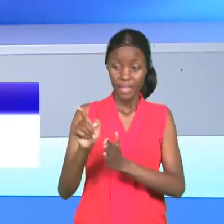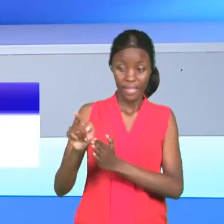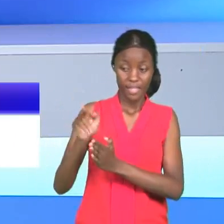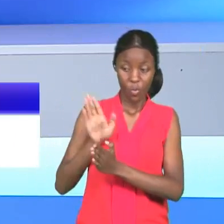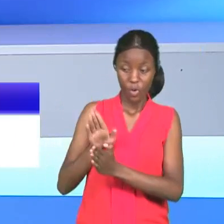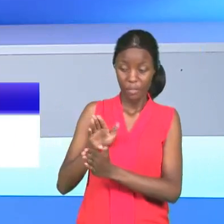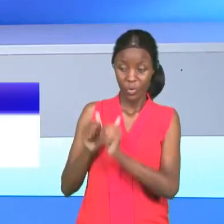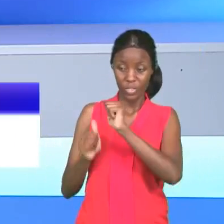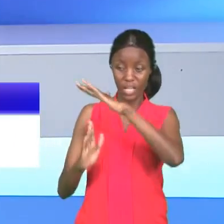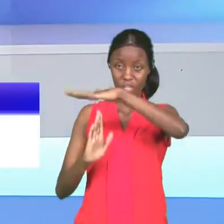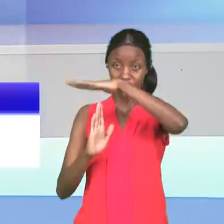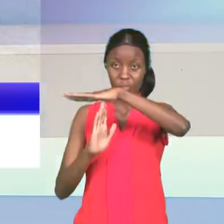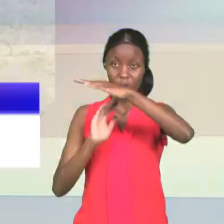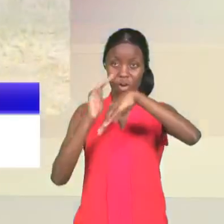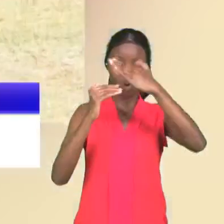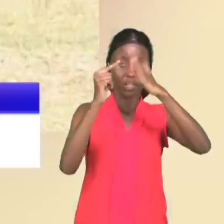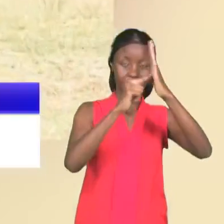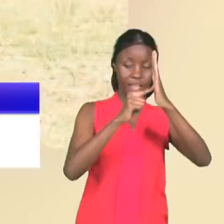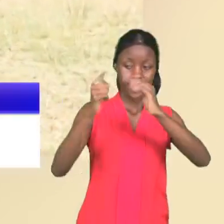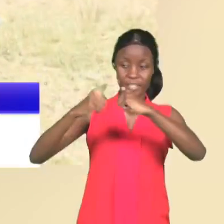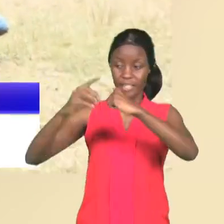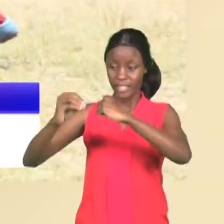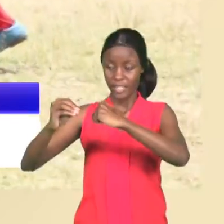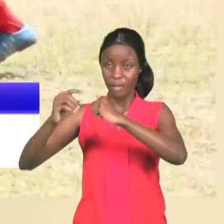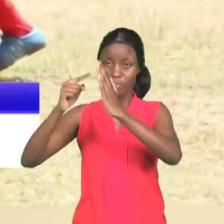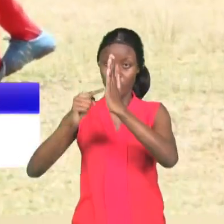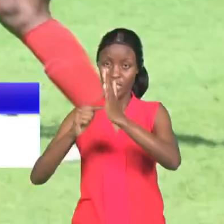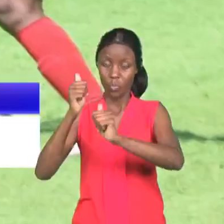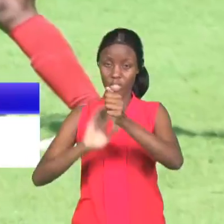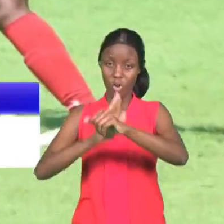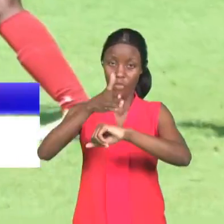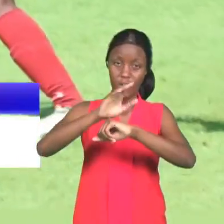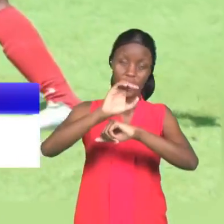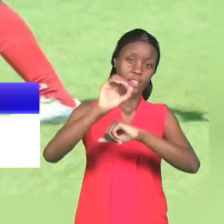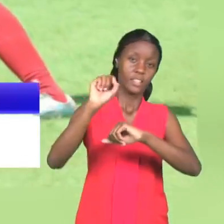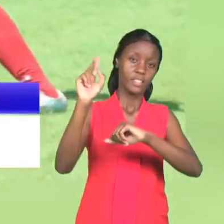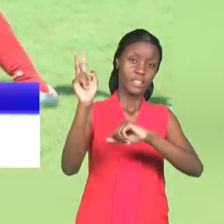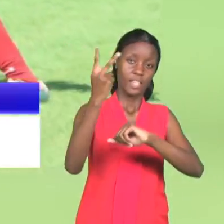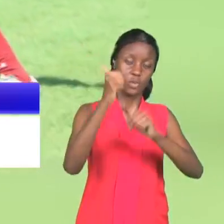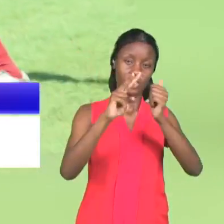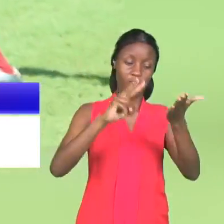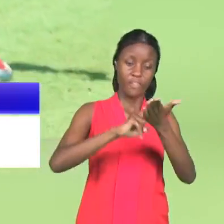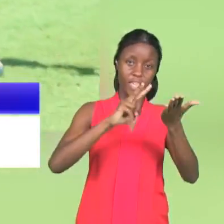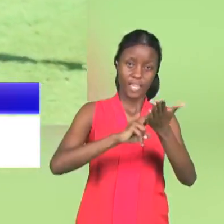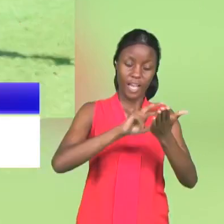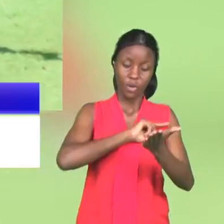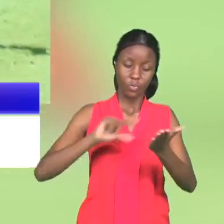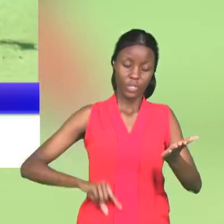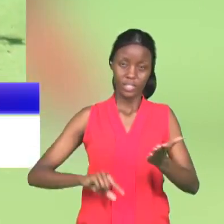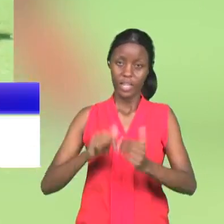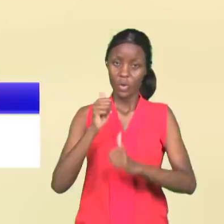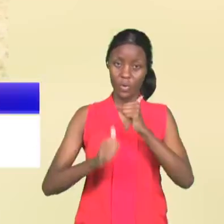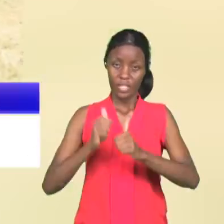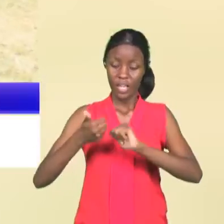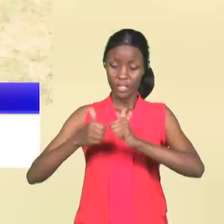are now at the top of the log with 60 points, 5 points above second-placed Vihiga Queens. In other matches played this